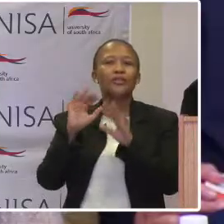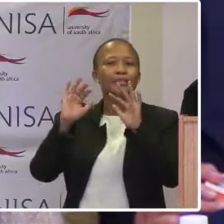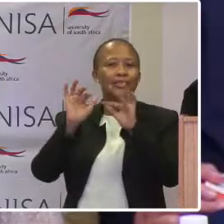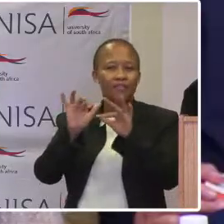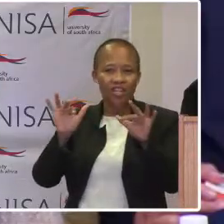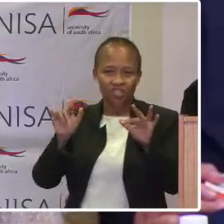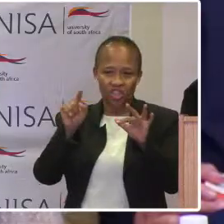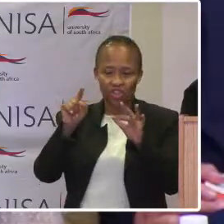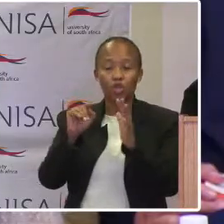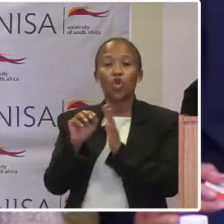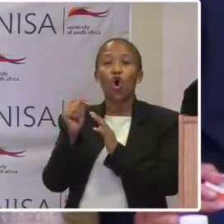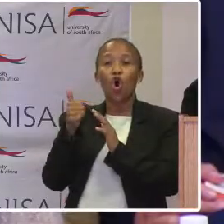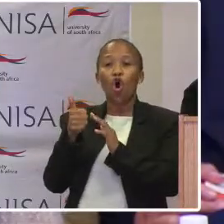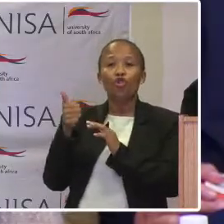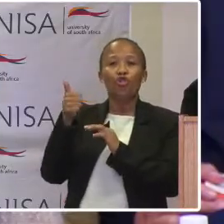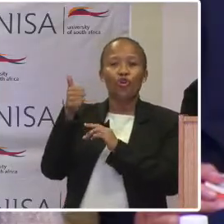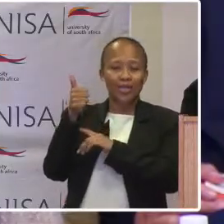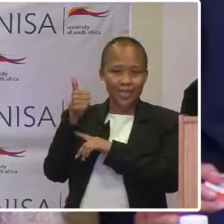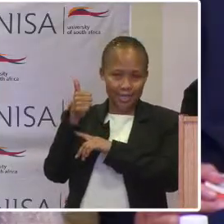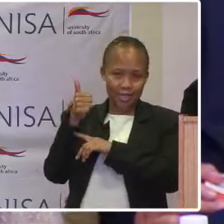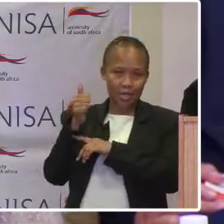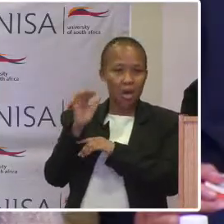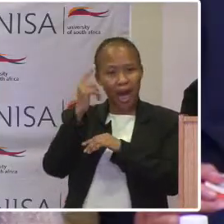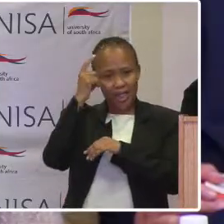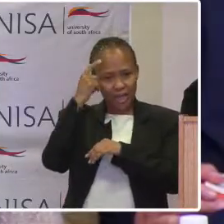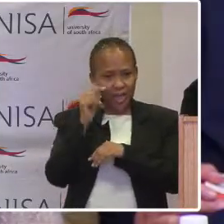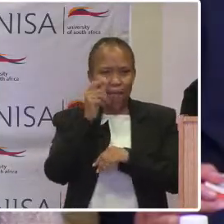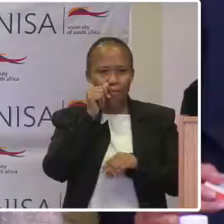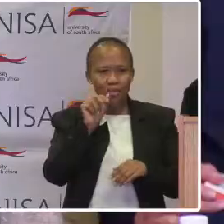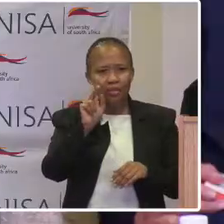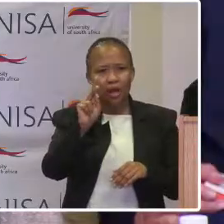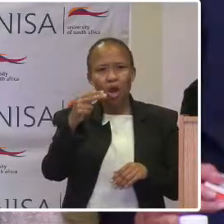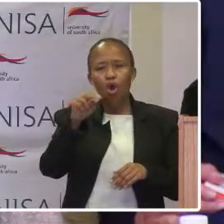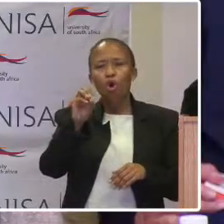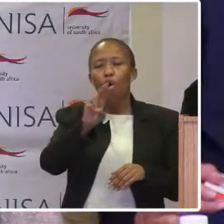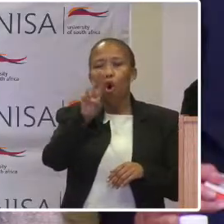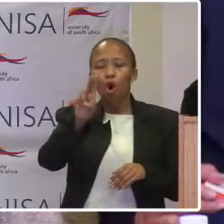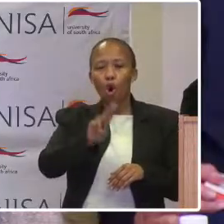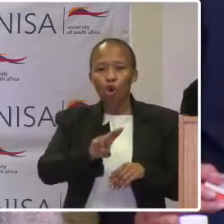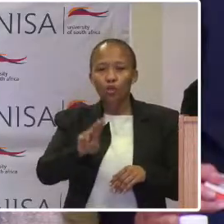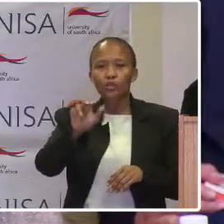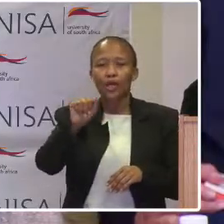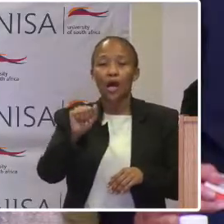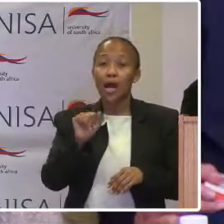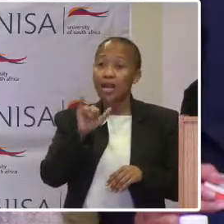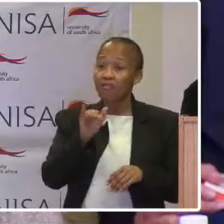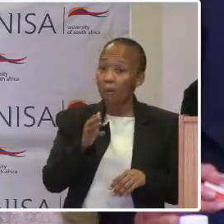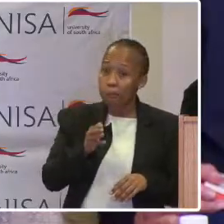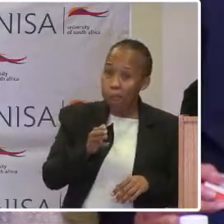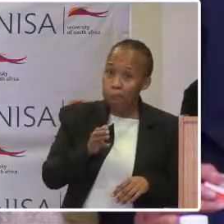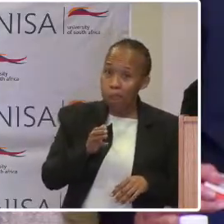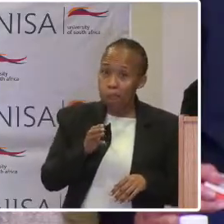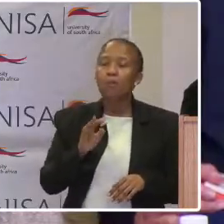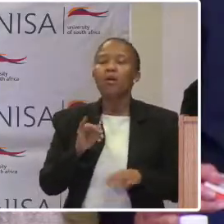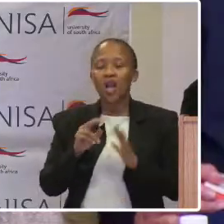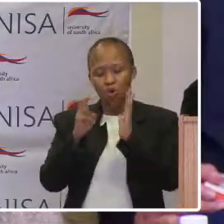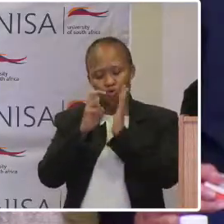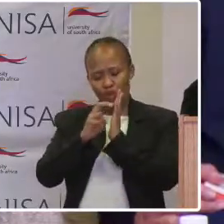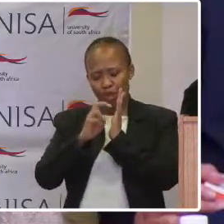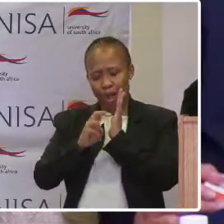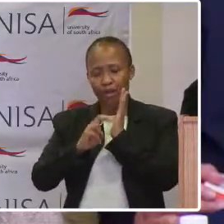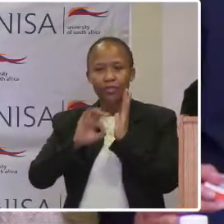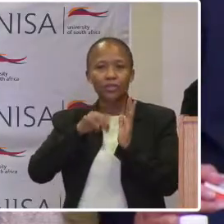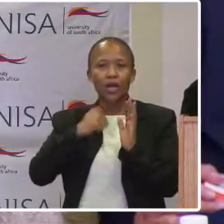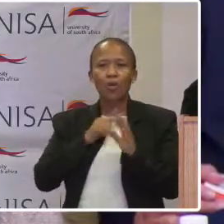Aviation Authority. I think Mr. Koza was supposed to be here. He will have talked much about how they regulate